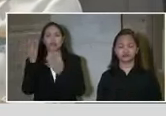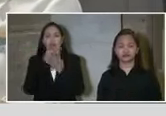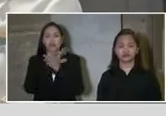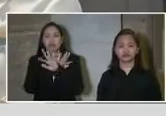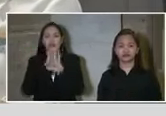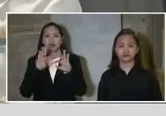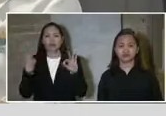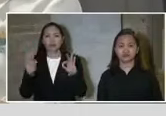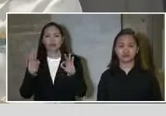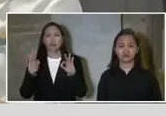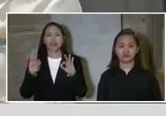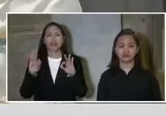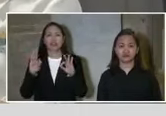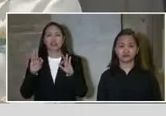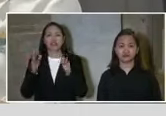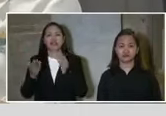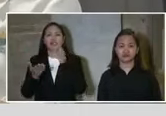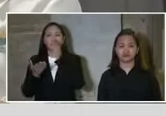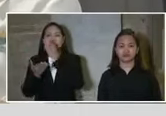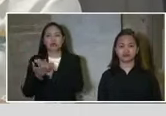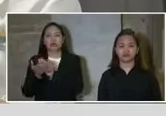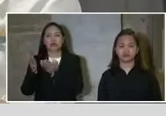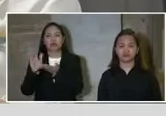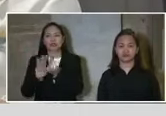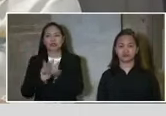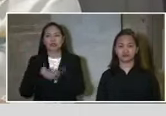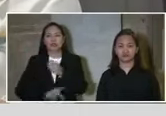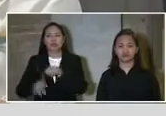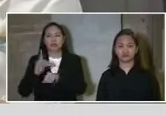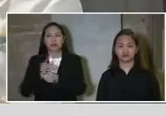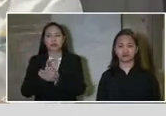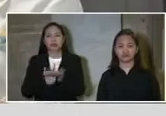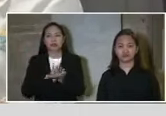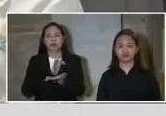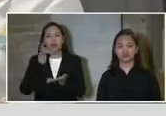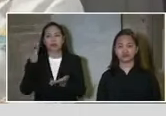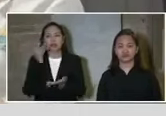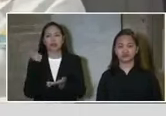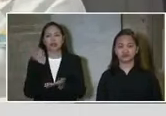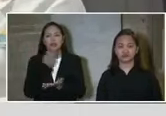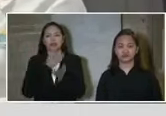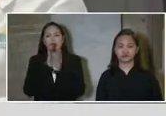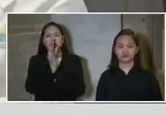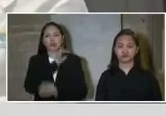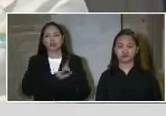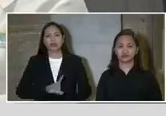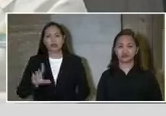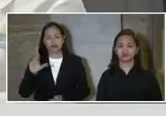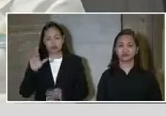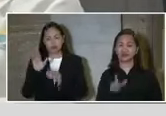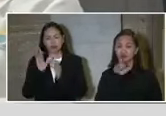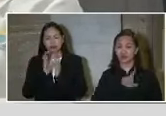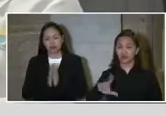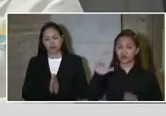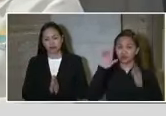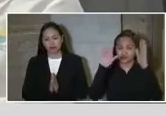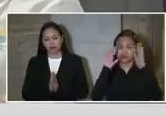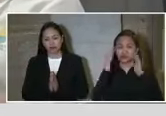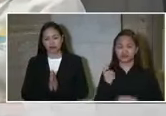free in the kingdom of His glory. Let us pray to the Lord. Lord, hear our